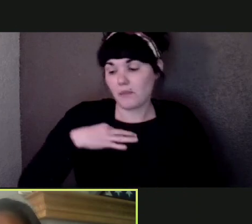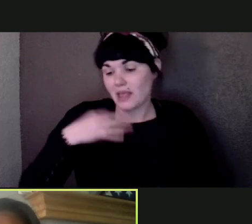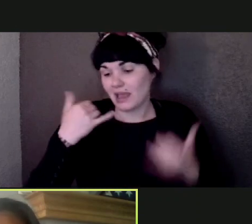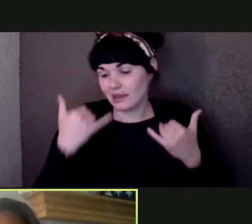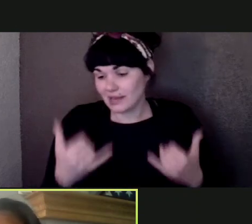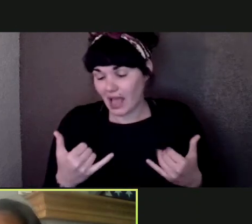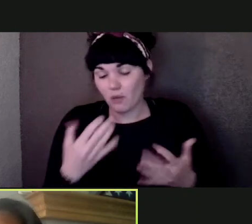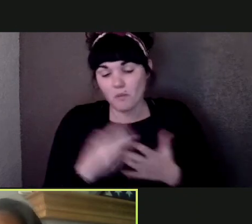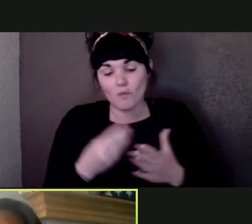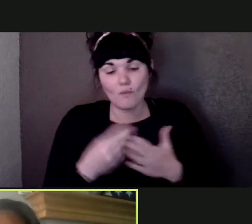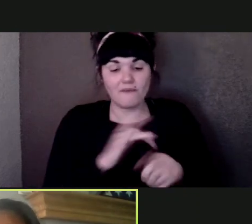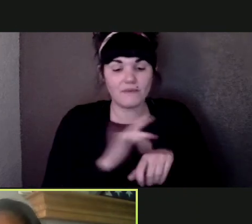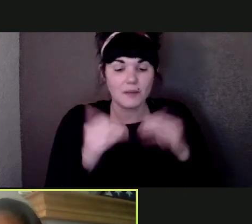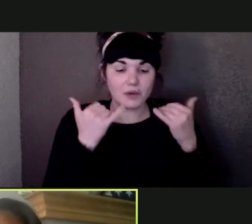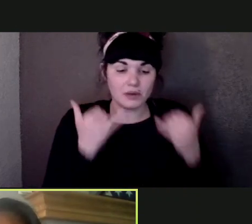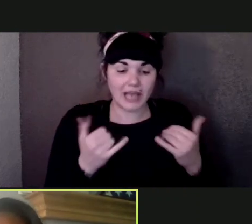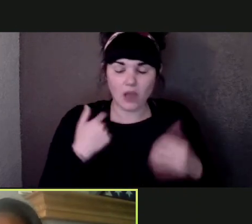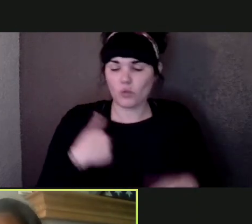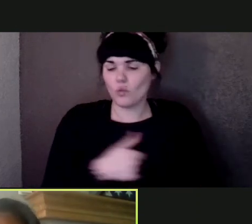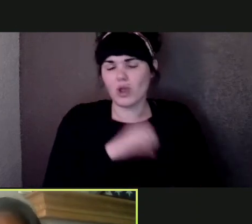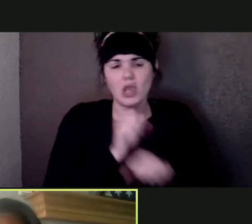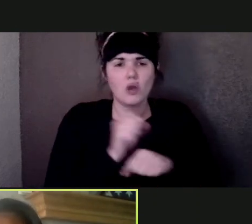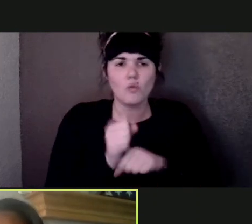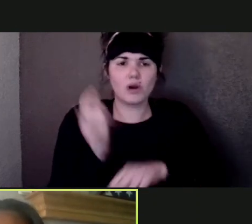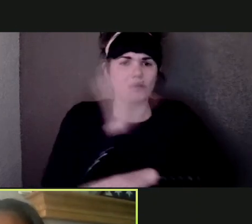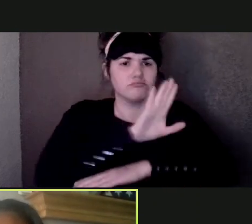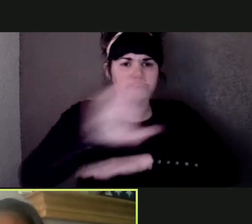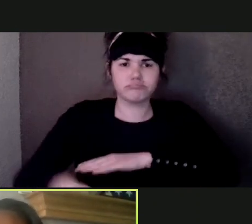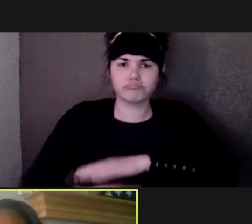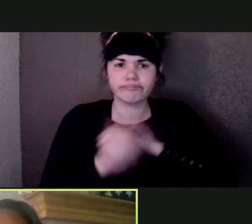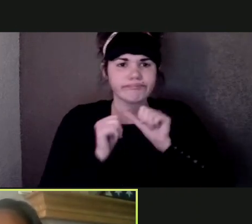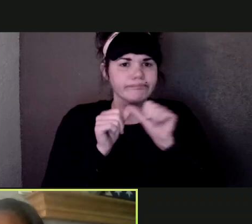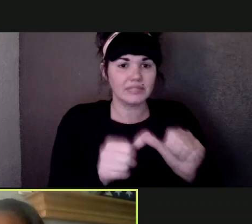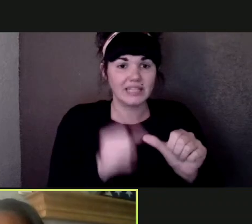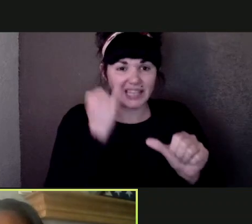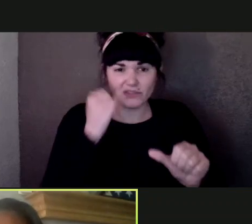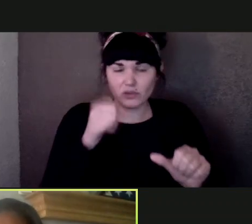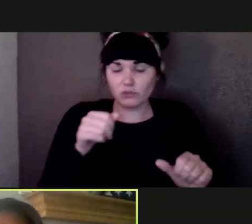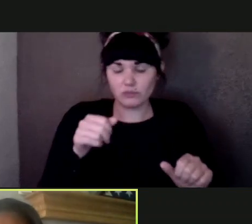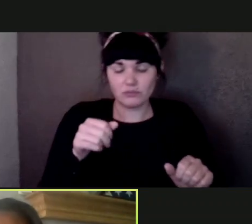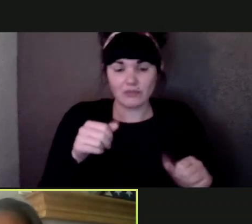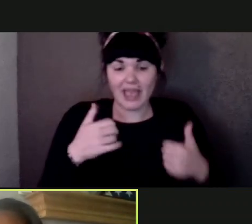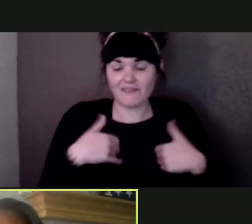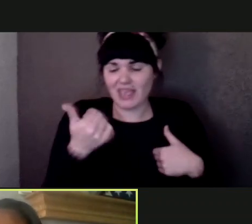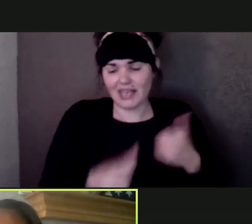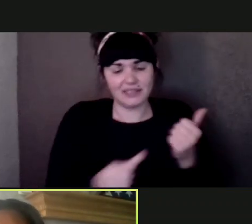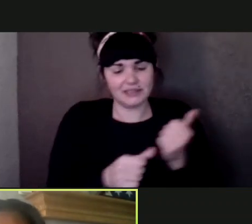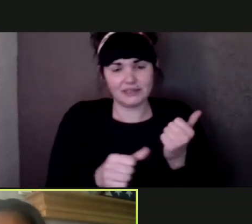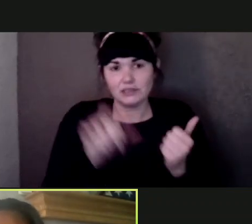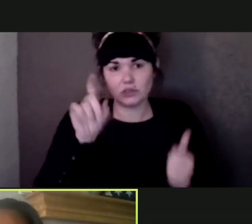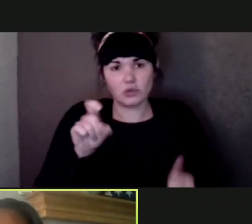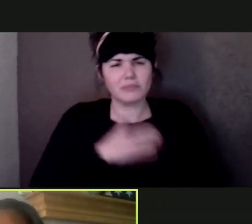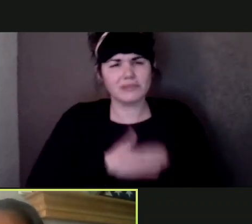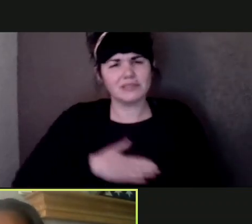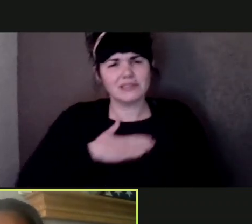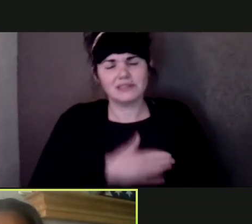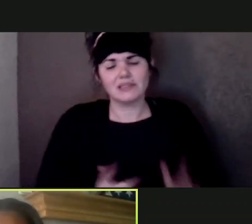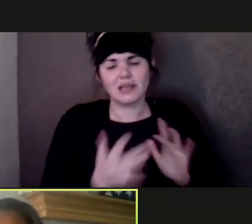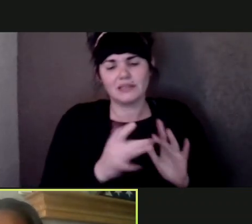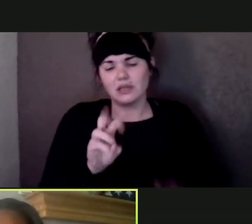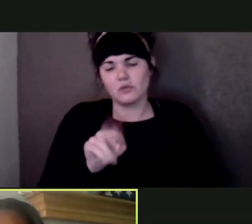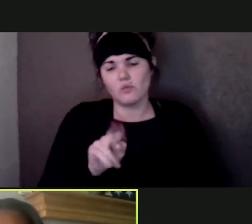around the clock. If you have any time, any assistance that you need, please contact Wayne Metro, um, through our connect center or visit